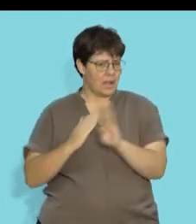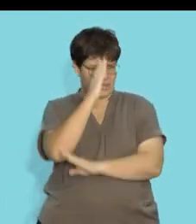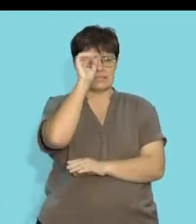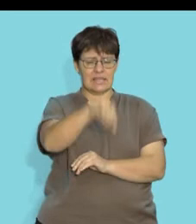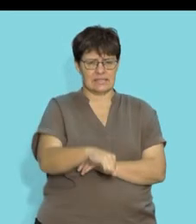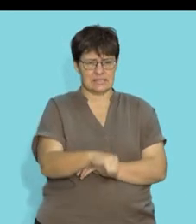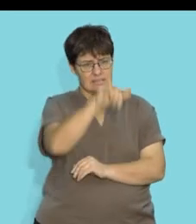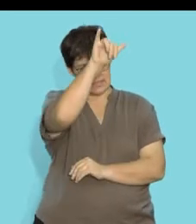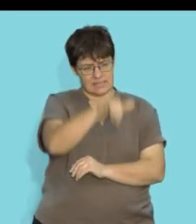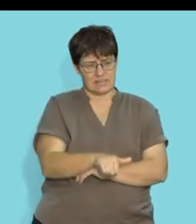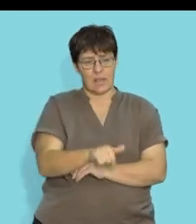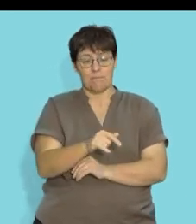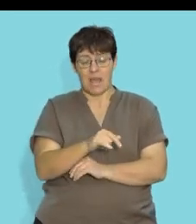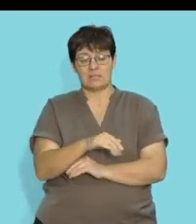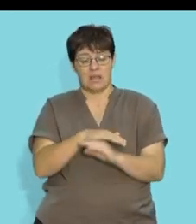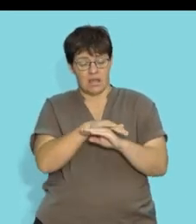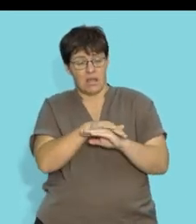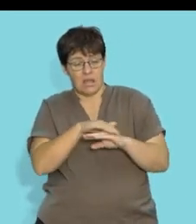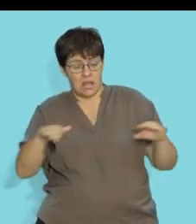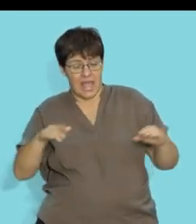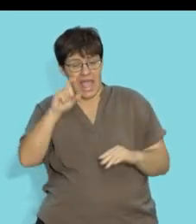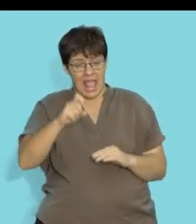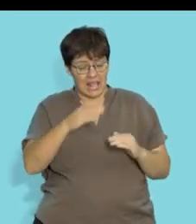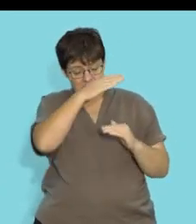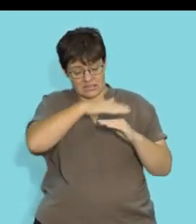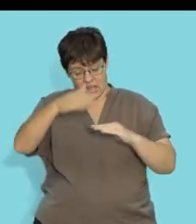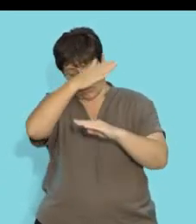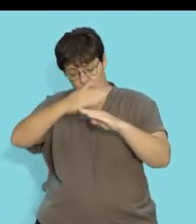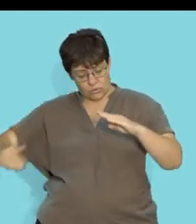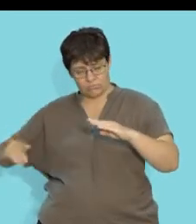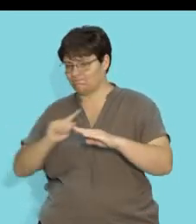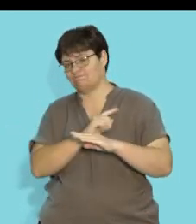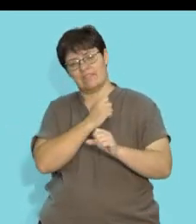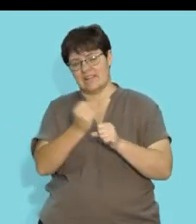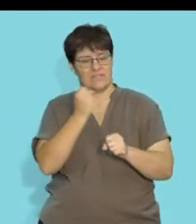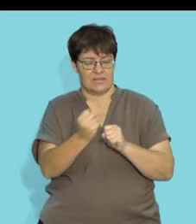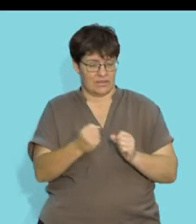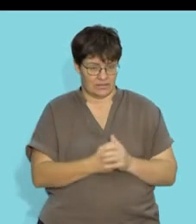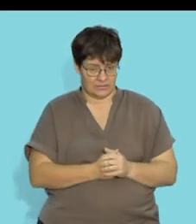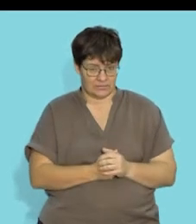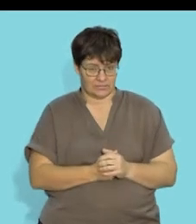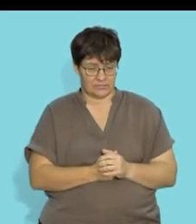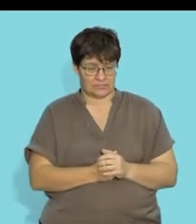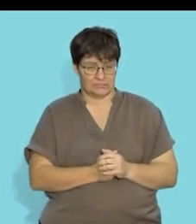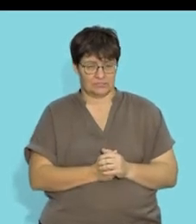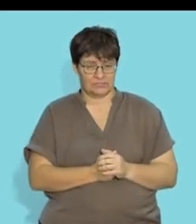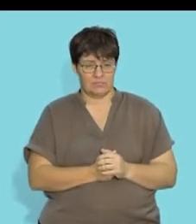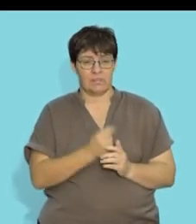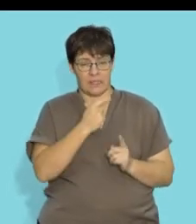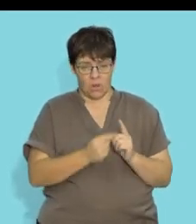because this graph is crossing through the y-axis there, right? So only the horizontal